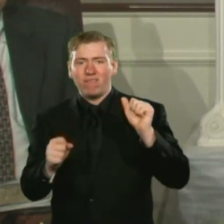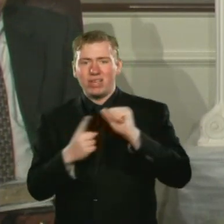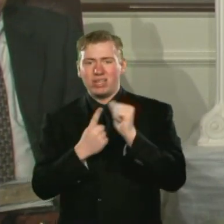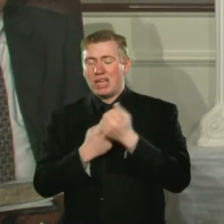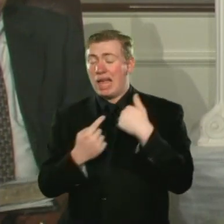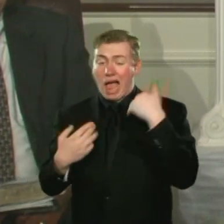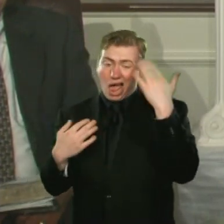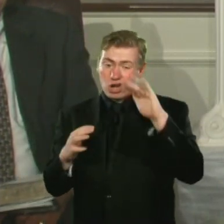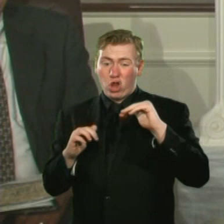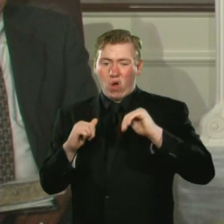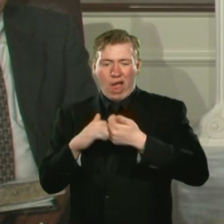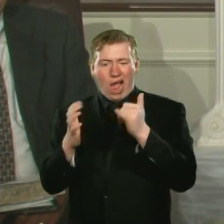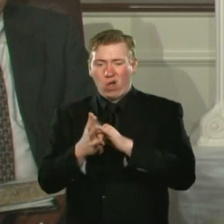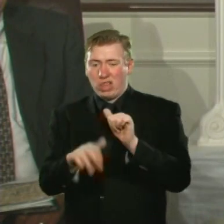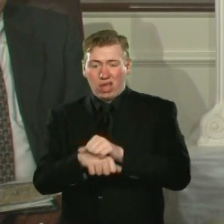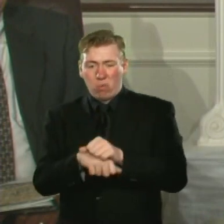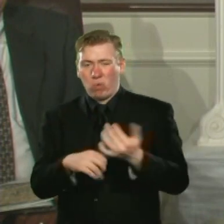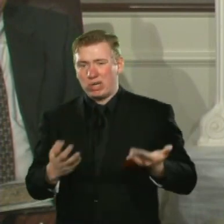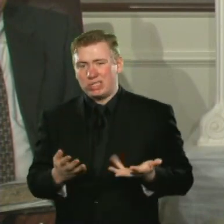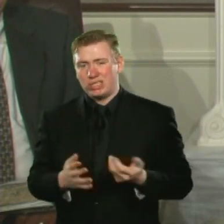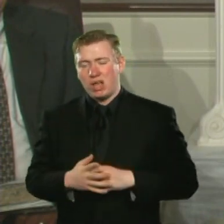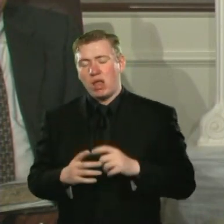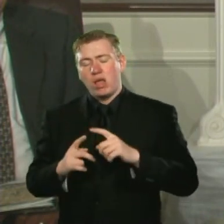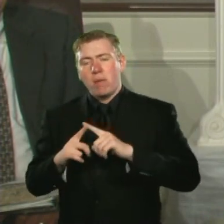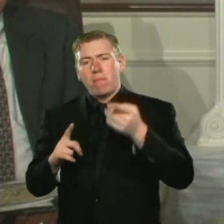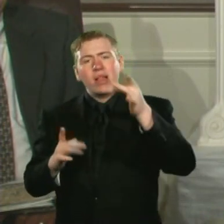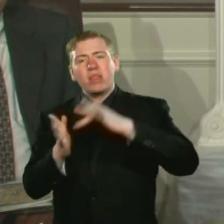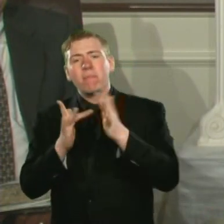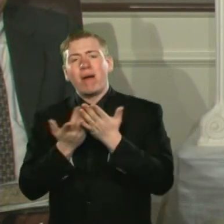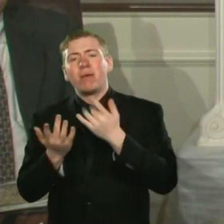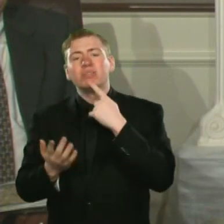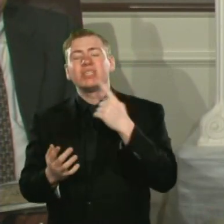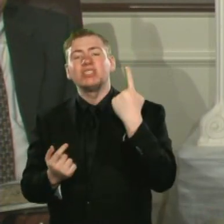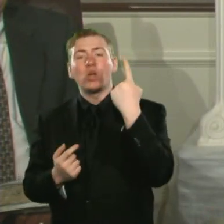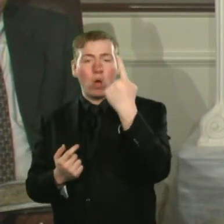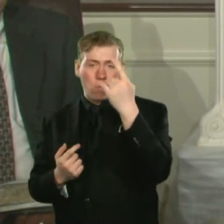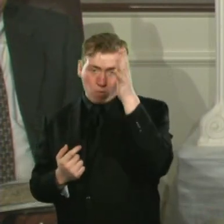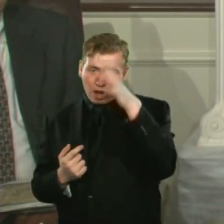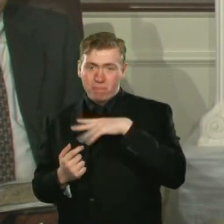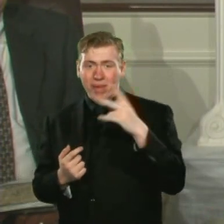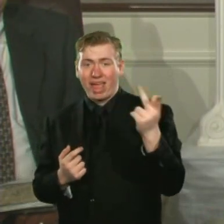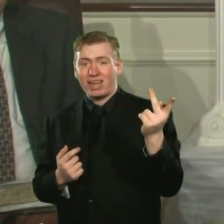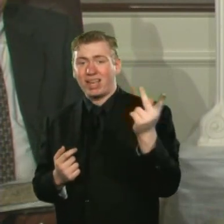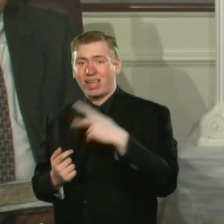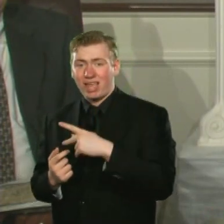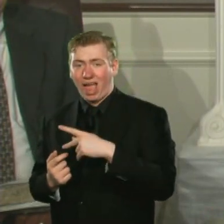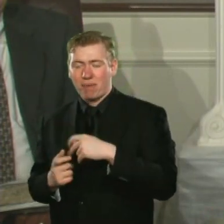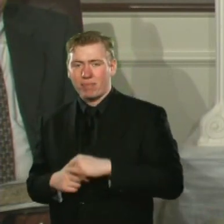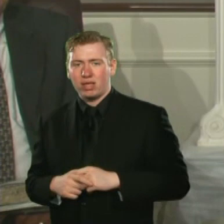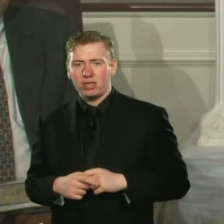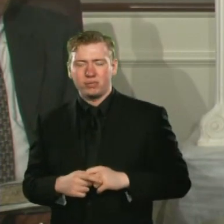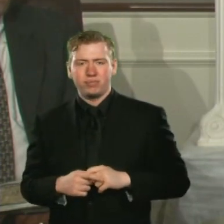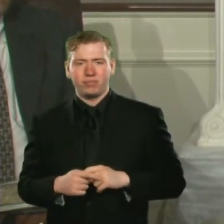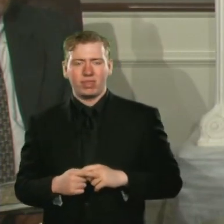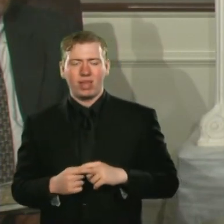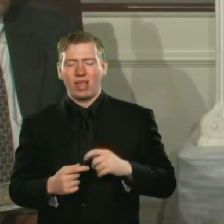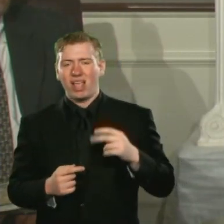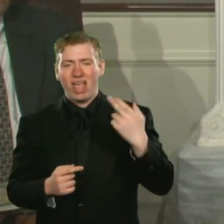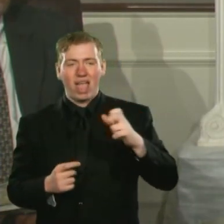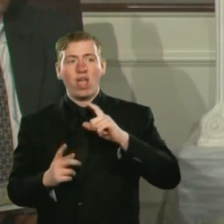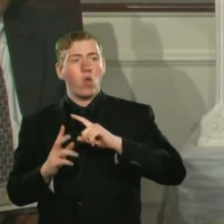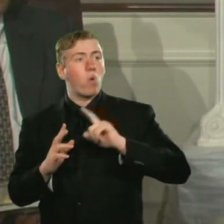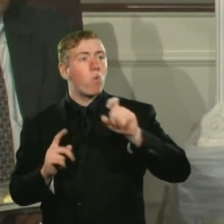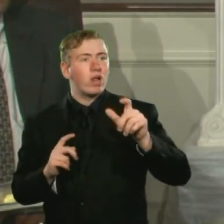not sure how the analogy works here, but the Bible tells us that one man came back. As he was running away to the